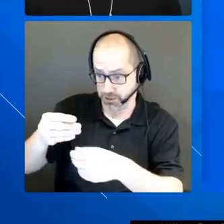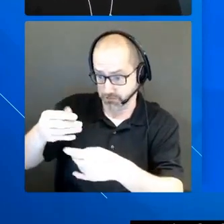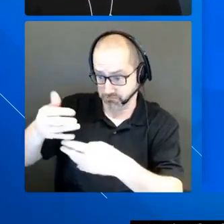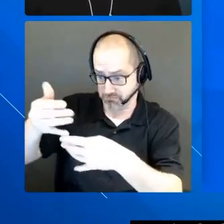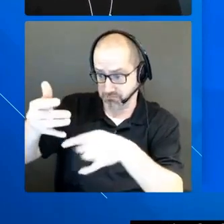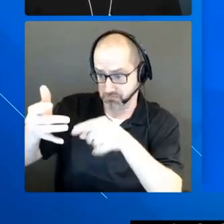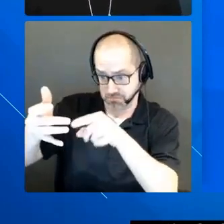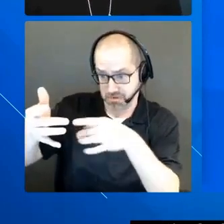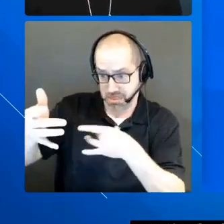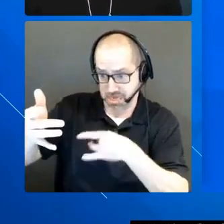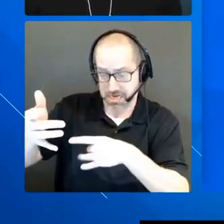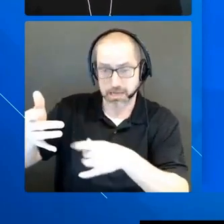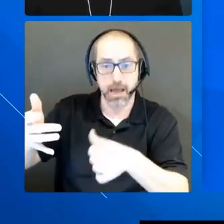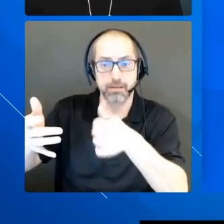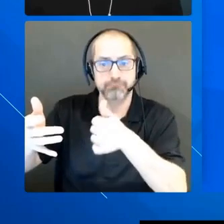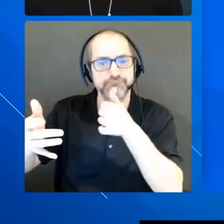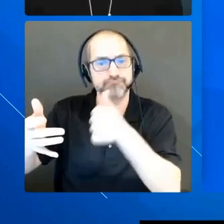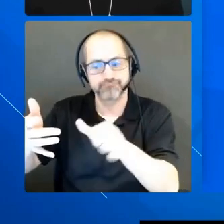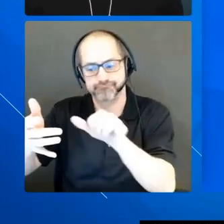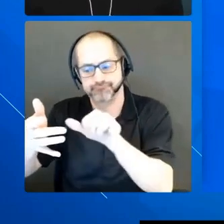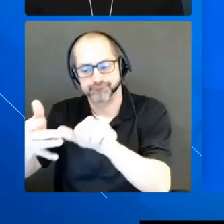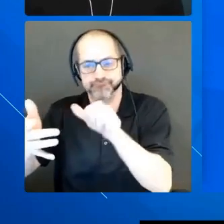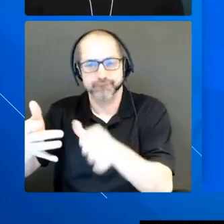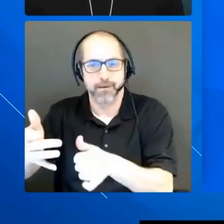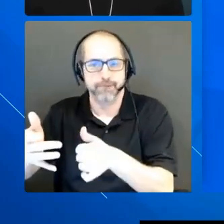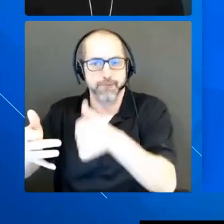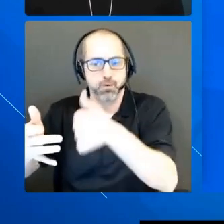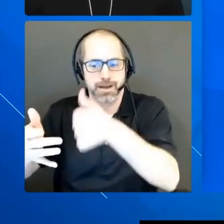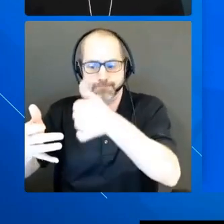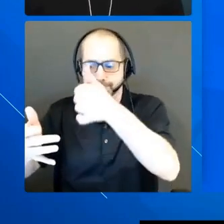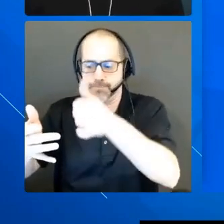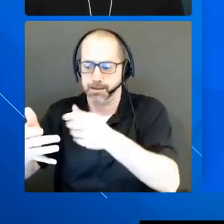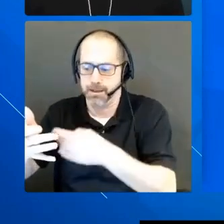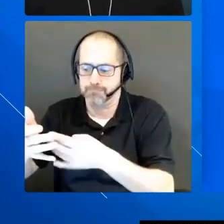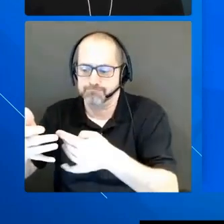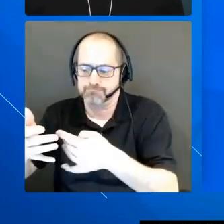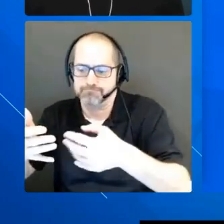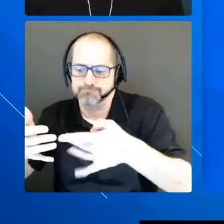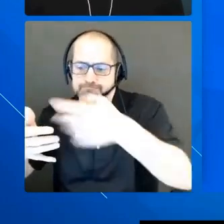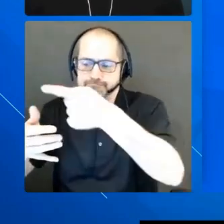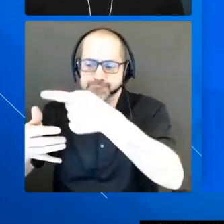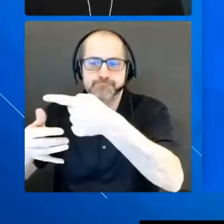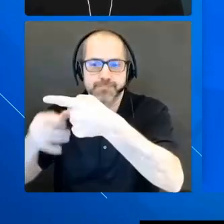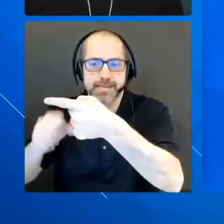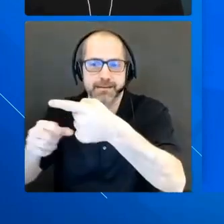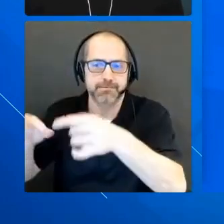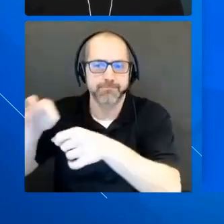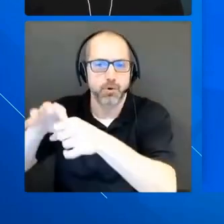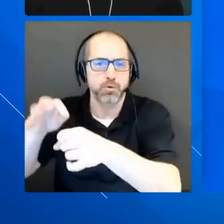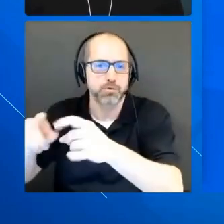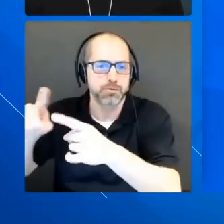really help us make sure that we are answering those questions that are most top of mind for you.